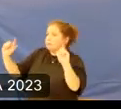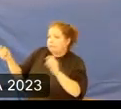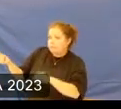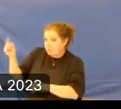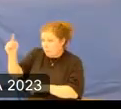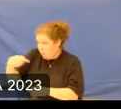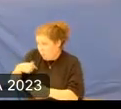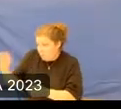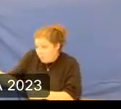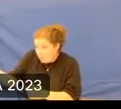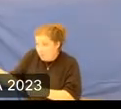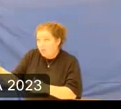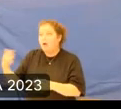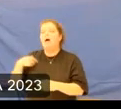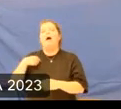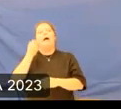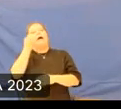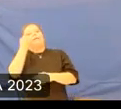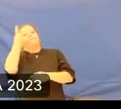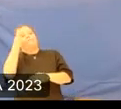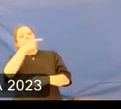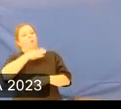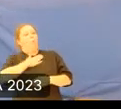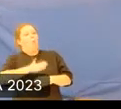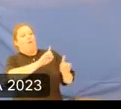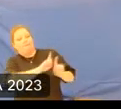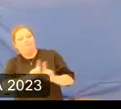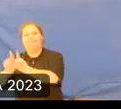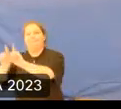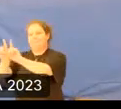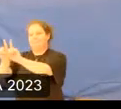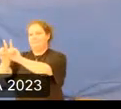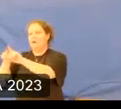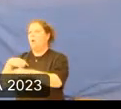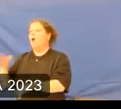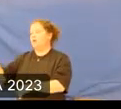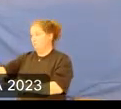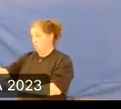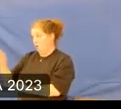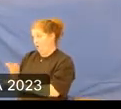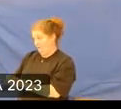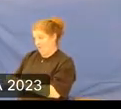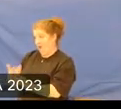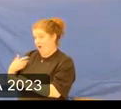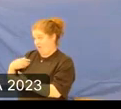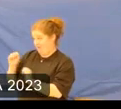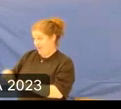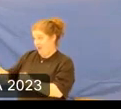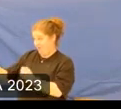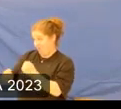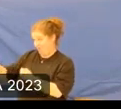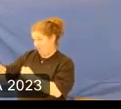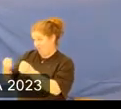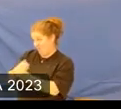might be. And indicating that that the sort of fishing for an offer was already, an offer of a ride to the party